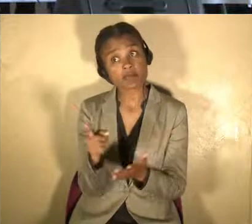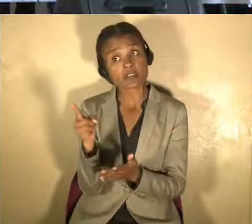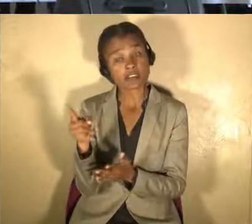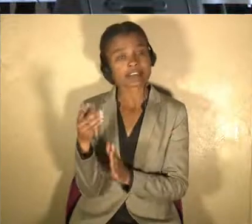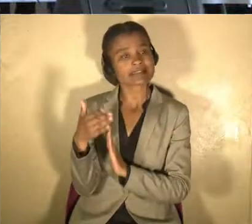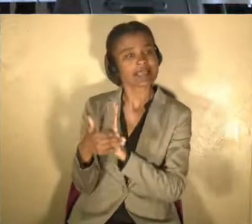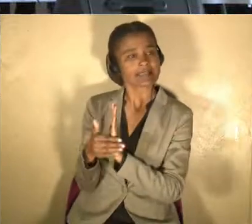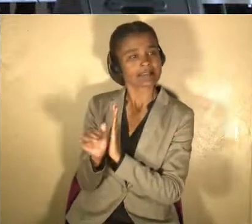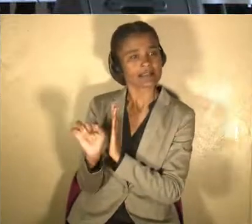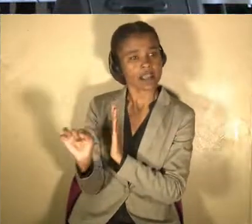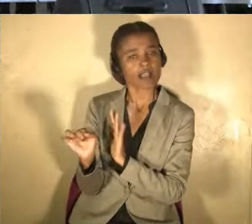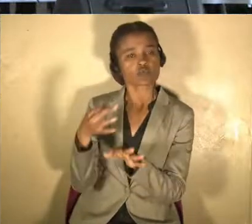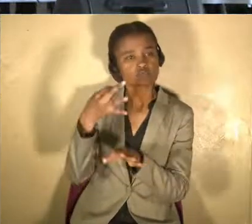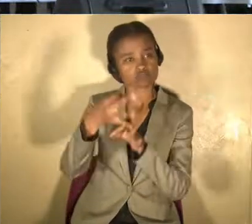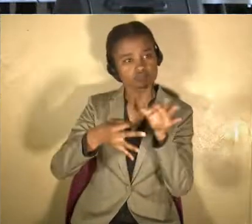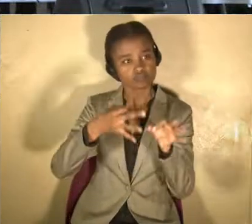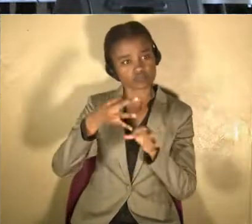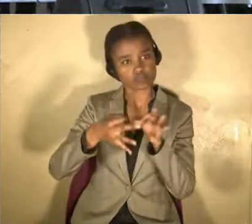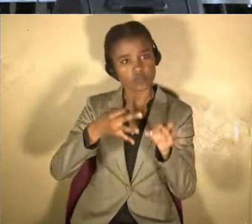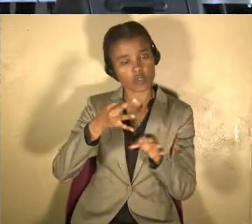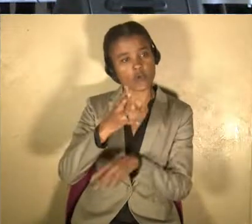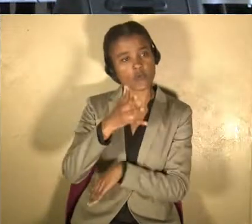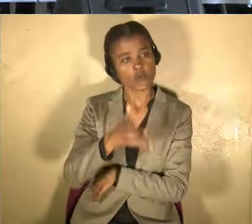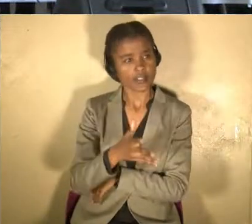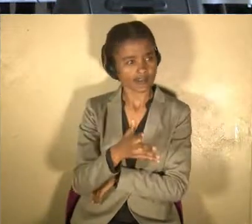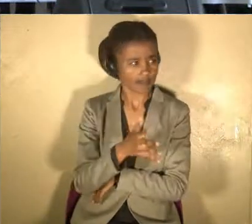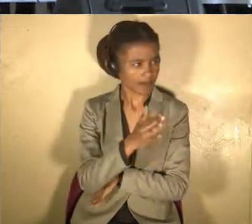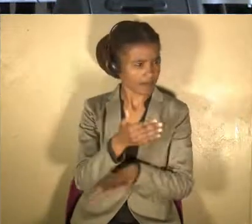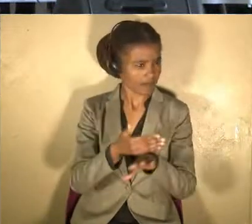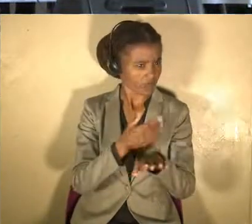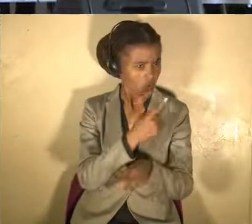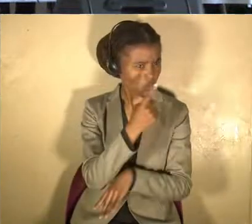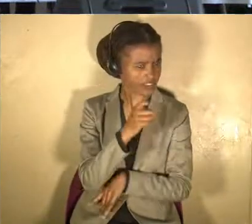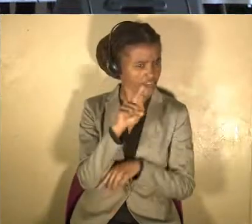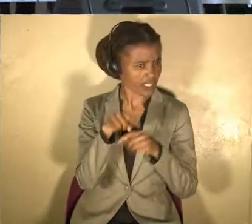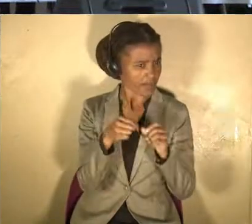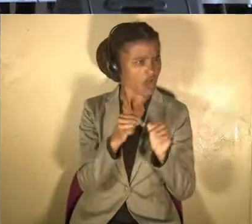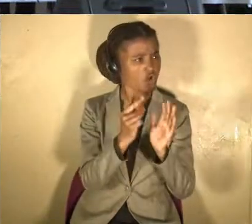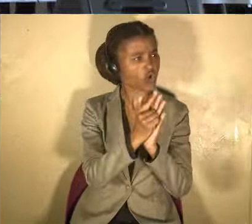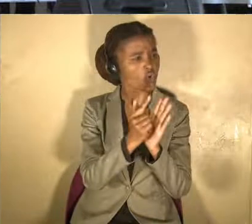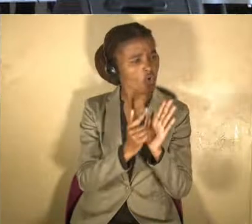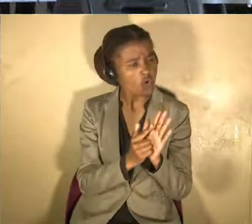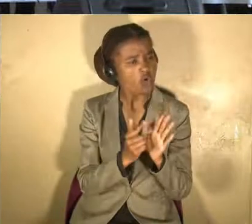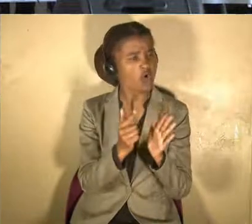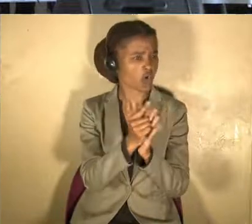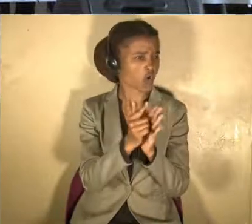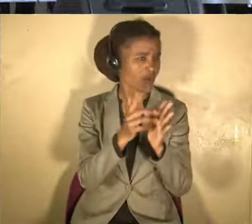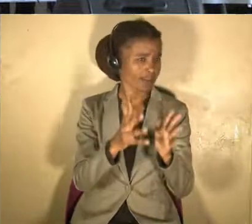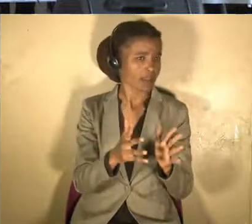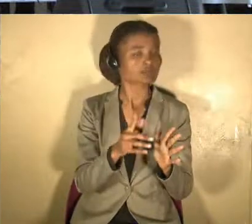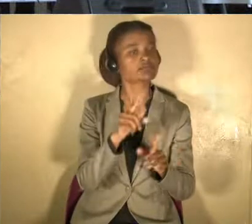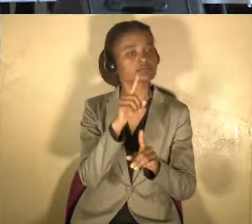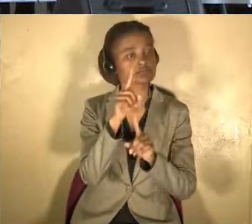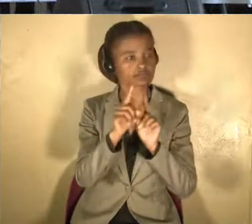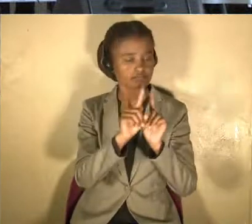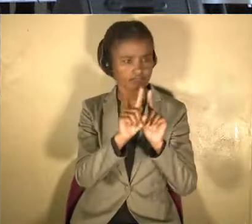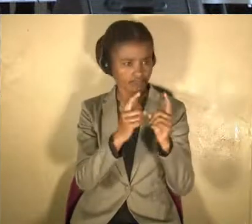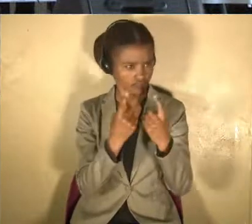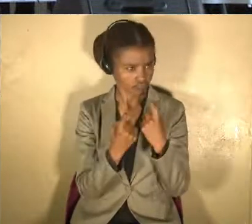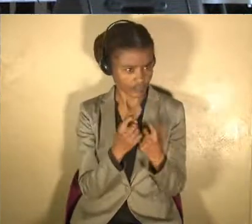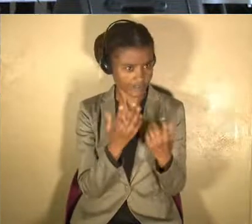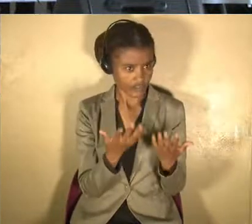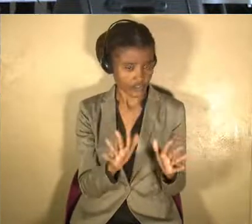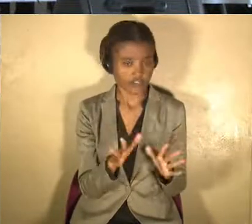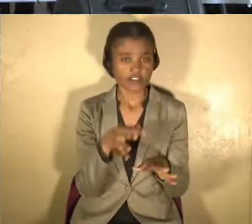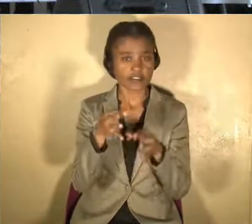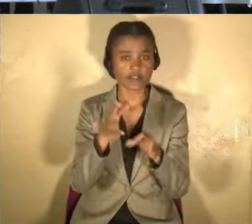of things in relation to the question that you posed. So thank you very much for all the questions, the inputs